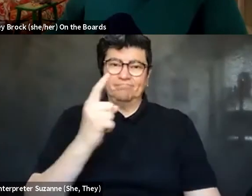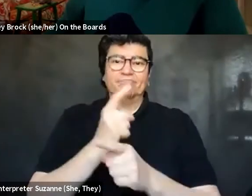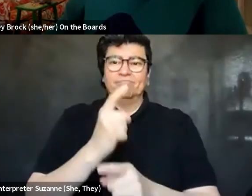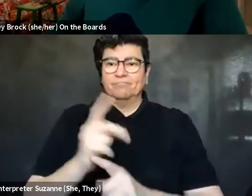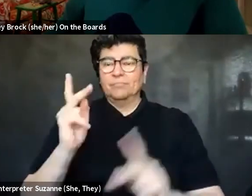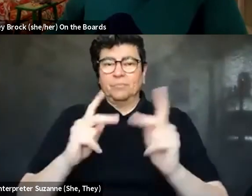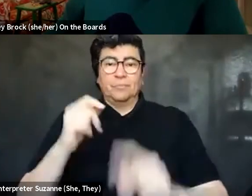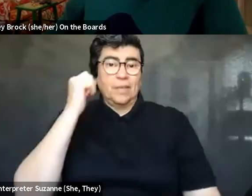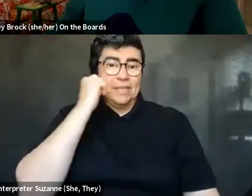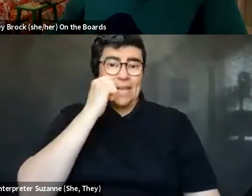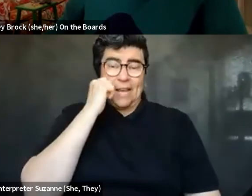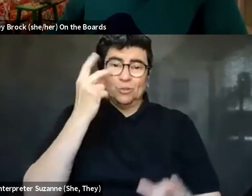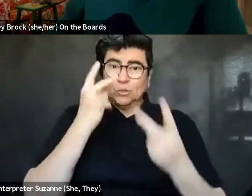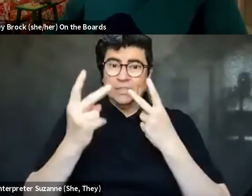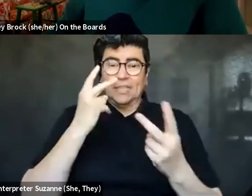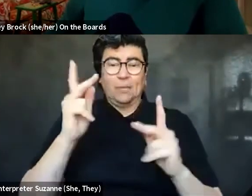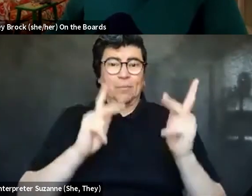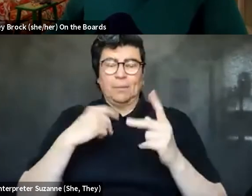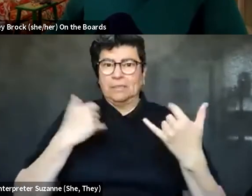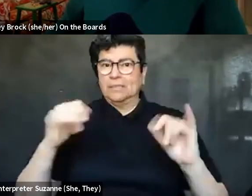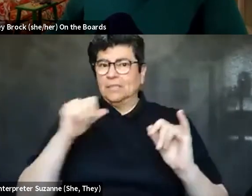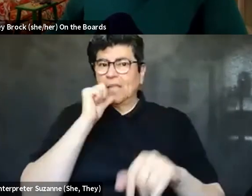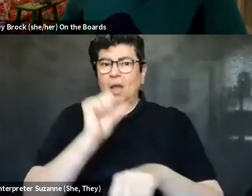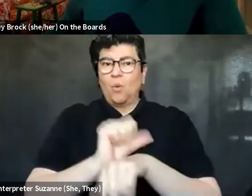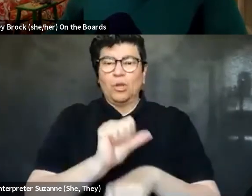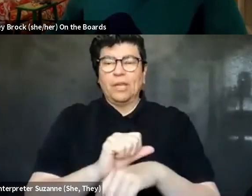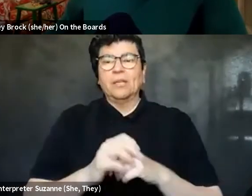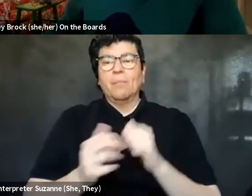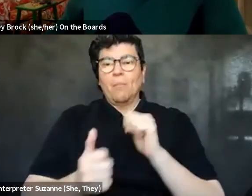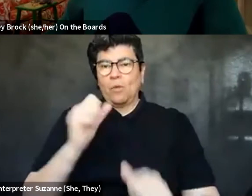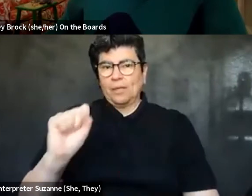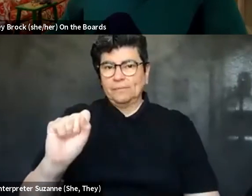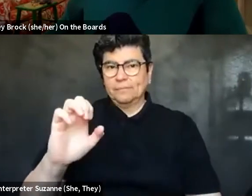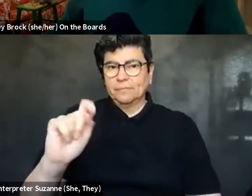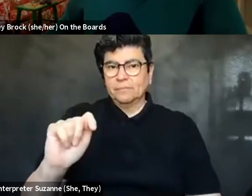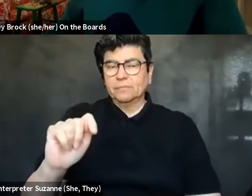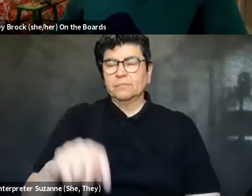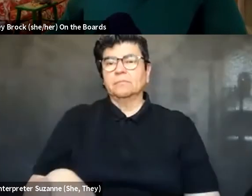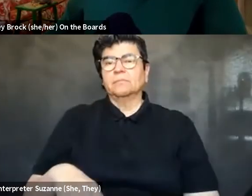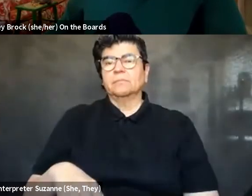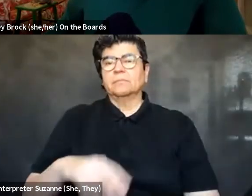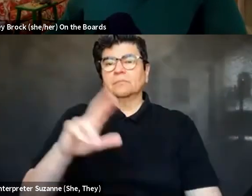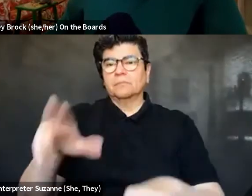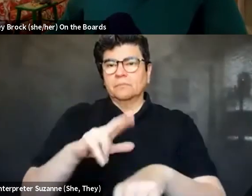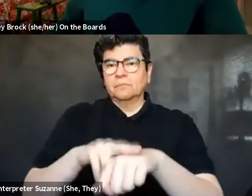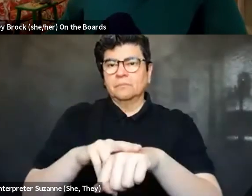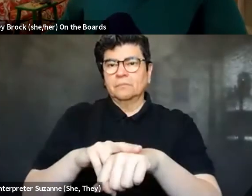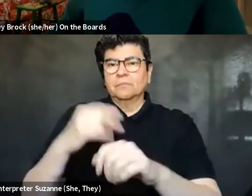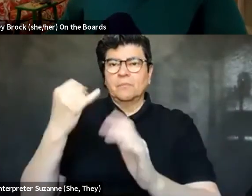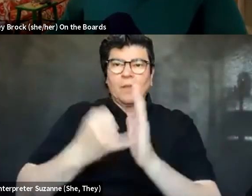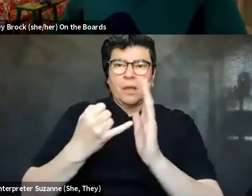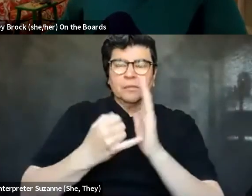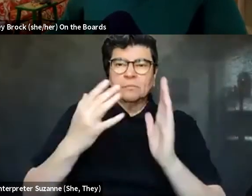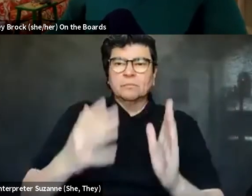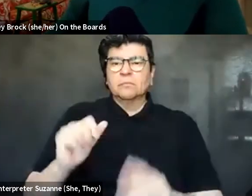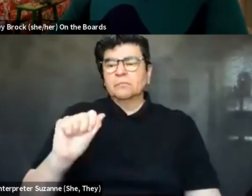daily reminders of that, people that are still out of work. A majority of SCTs, normal artists and artisans,